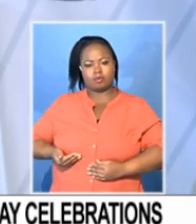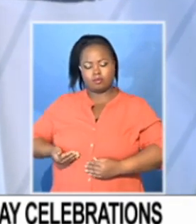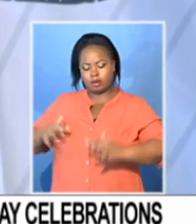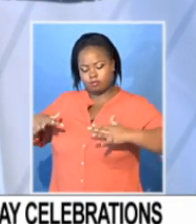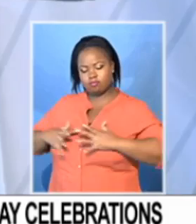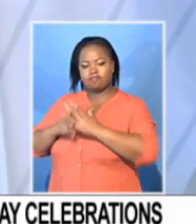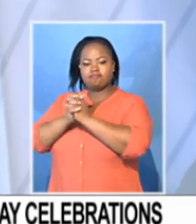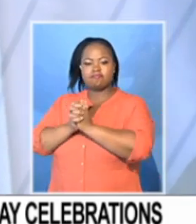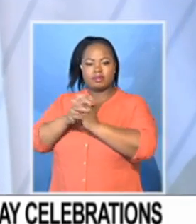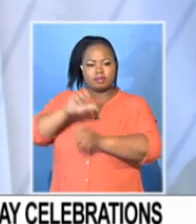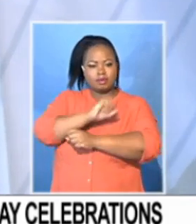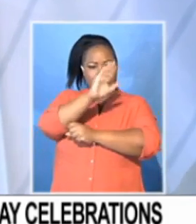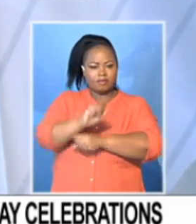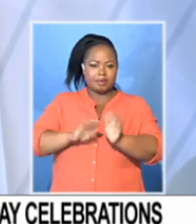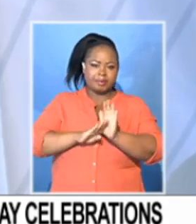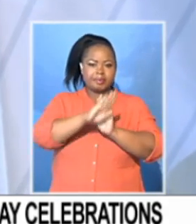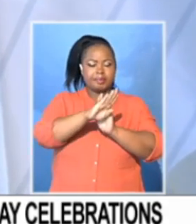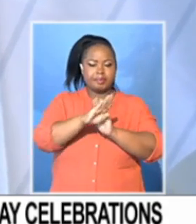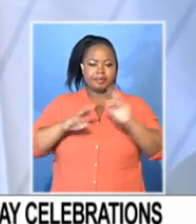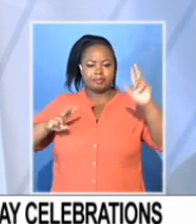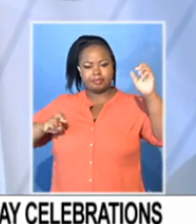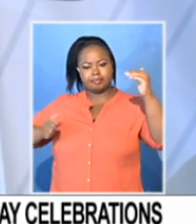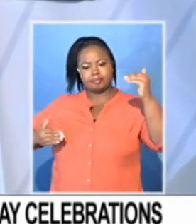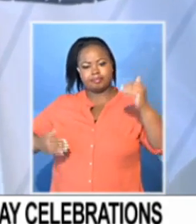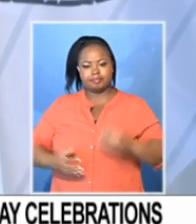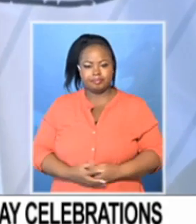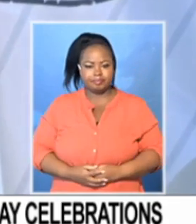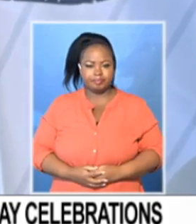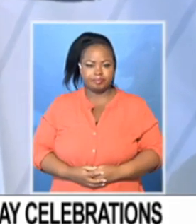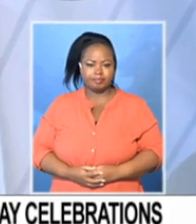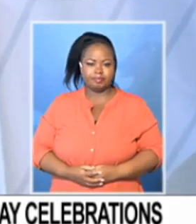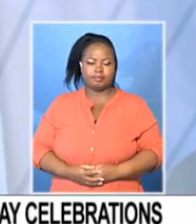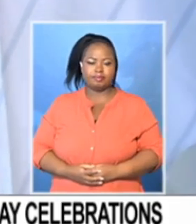South Africa Forward," unquote.